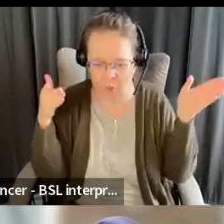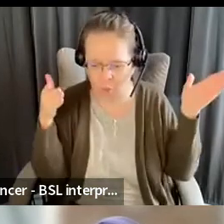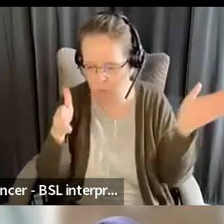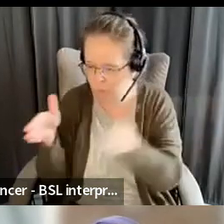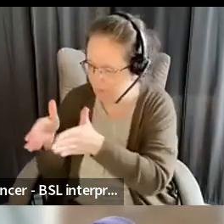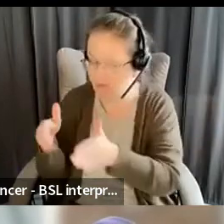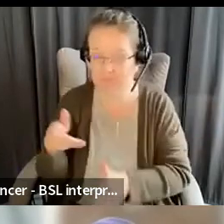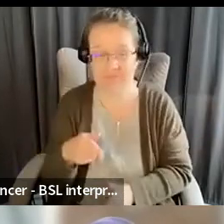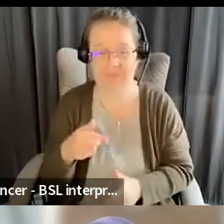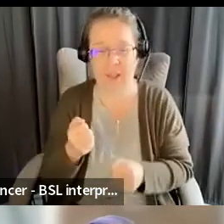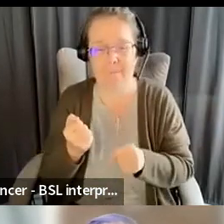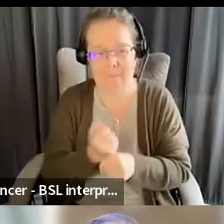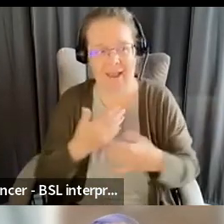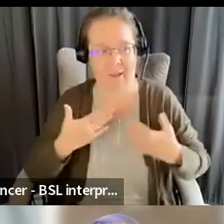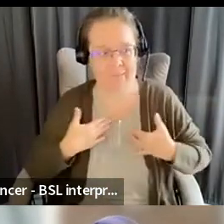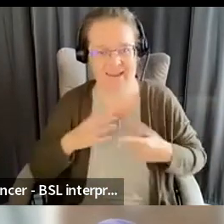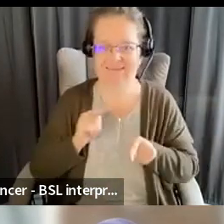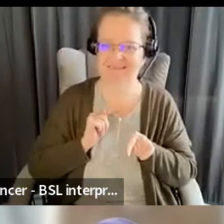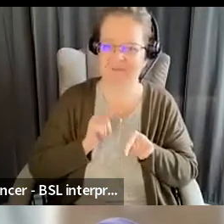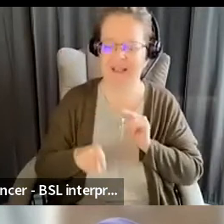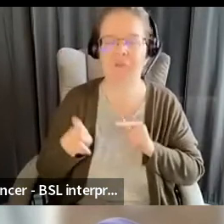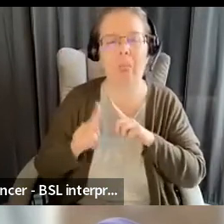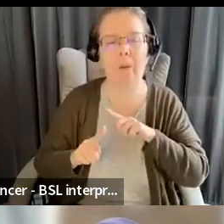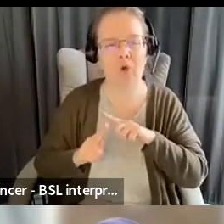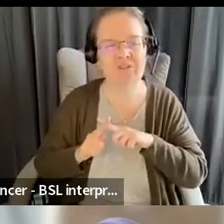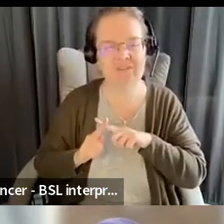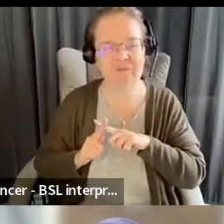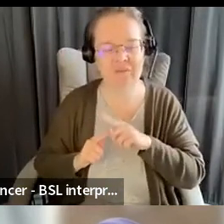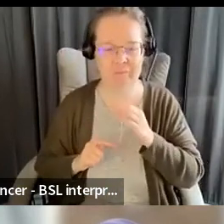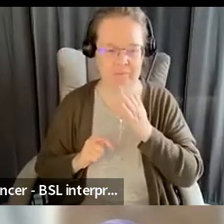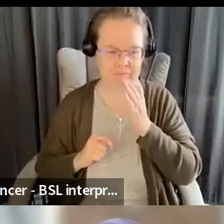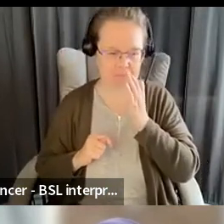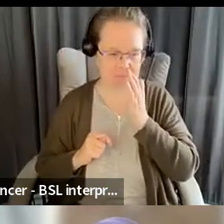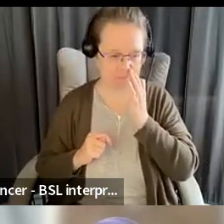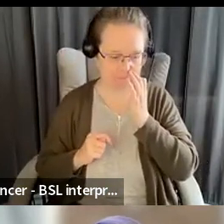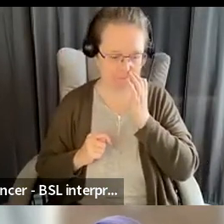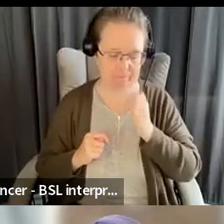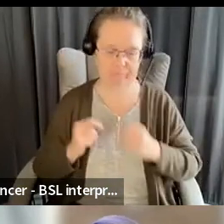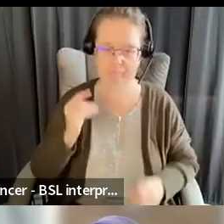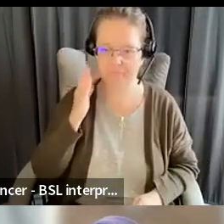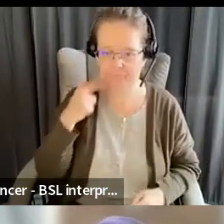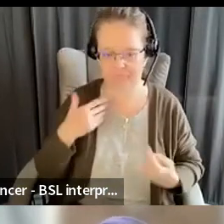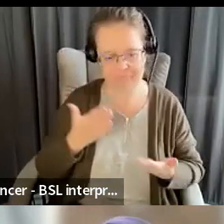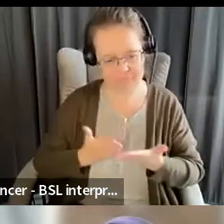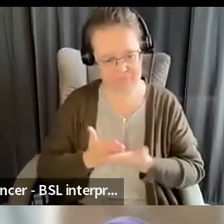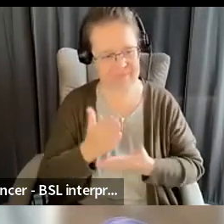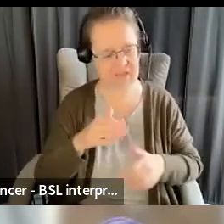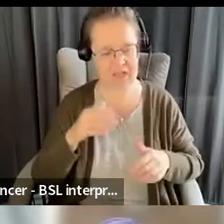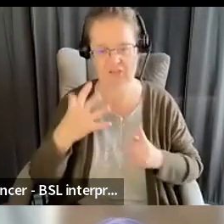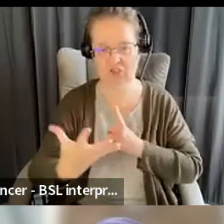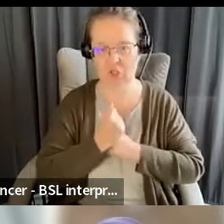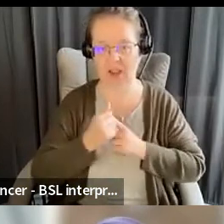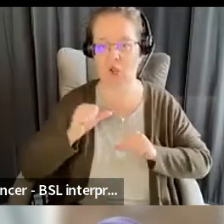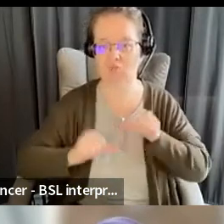things that make you, but are really like positive. And I think, you know, when we've been through the diagnosis process for